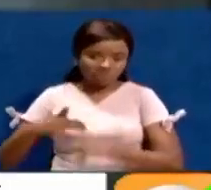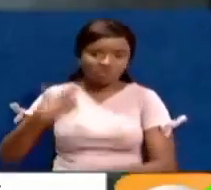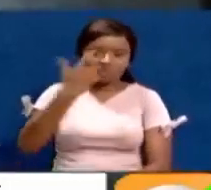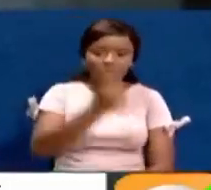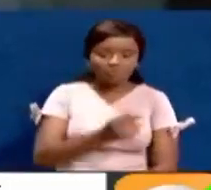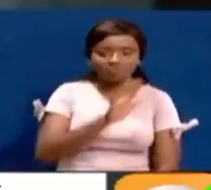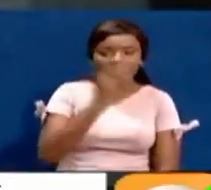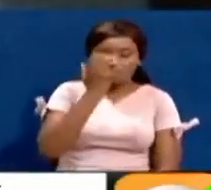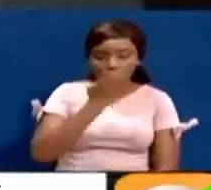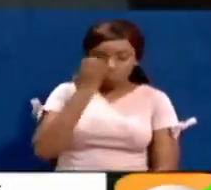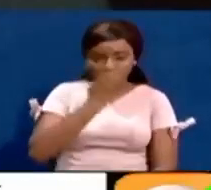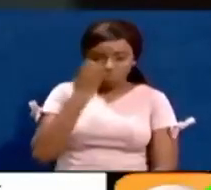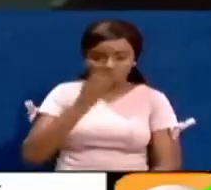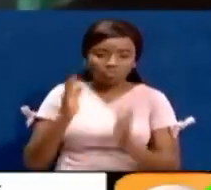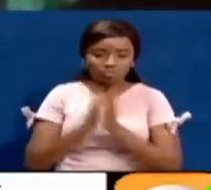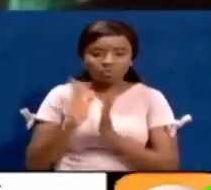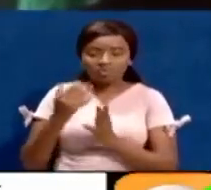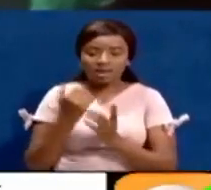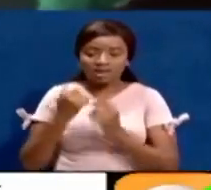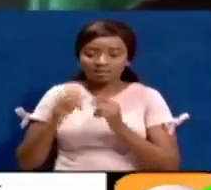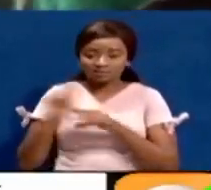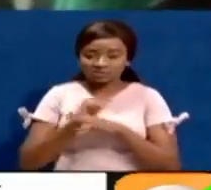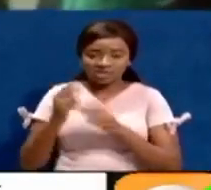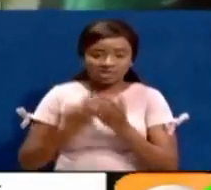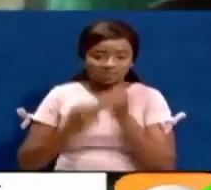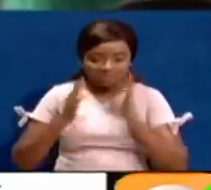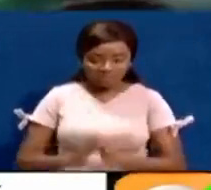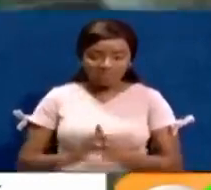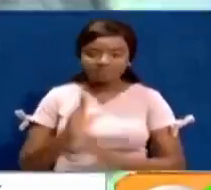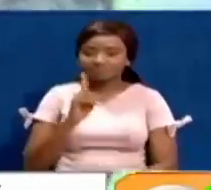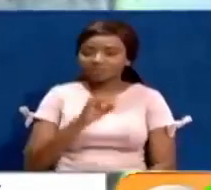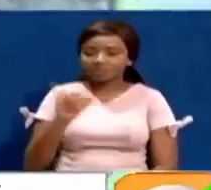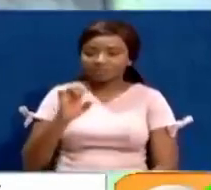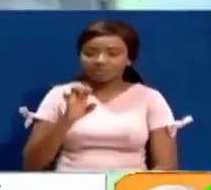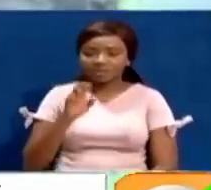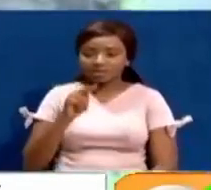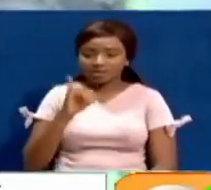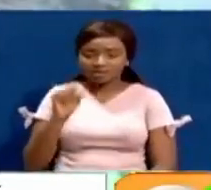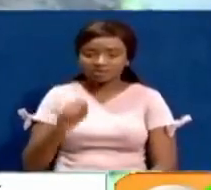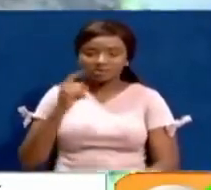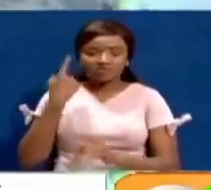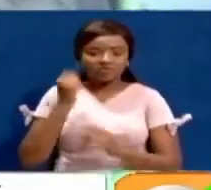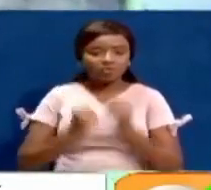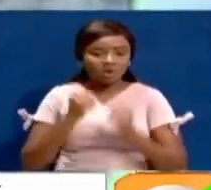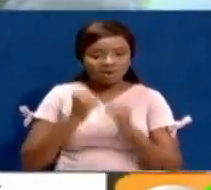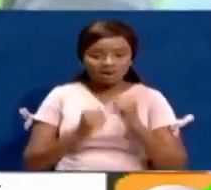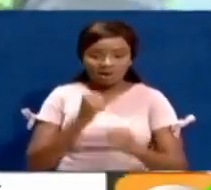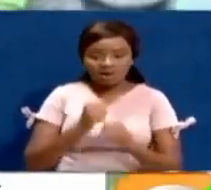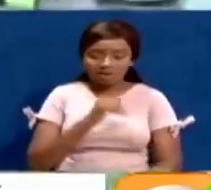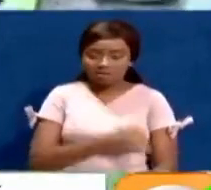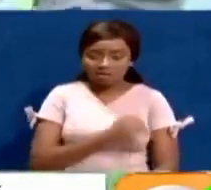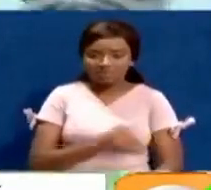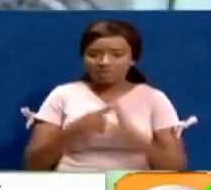European nation. He was in the company of his training partner and friend Dennis Kipkosgei for an evening jog when the incident happened.